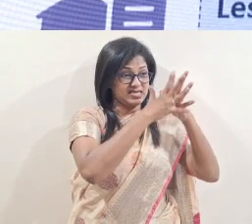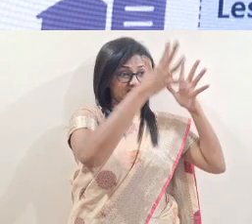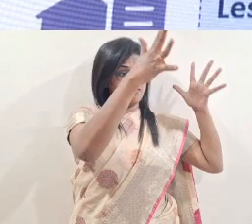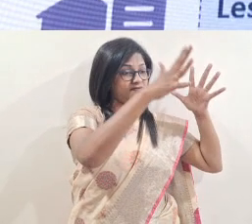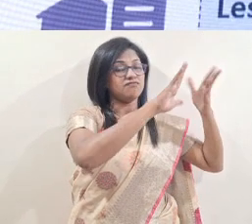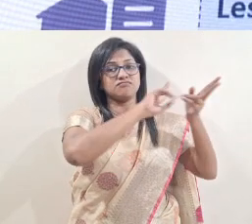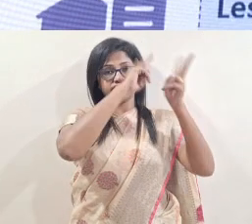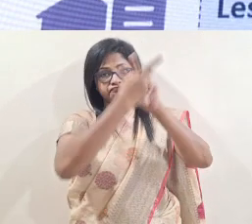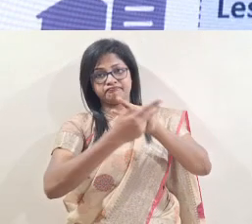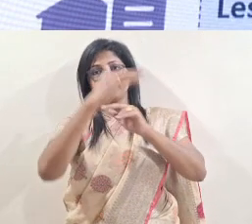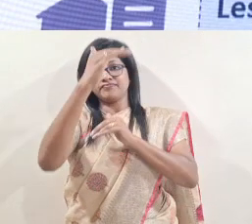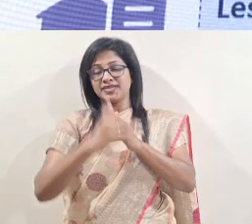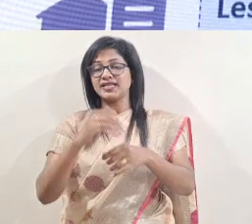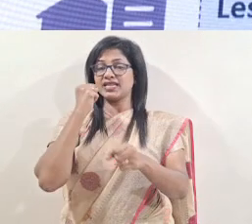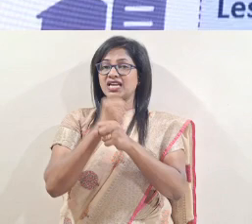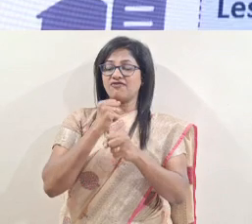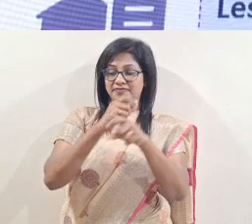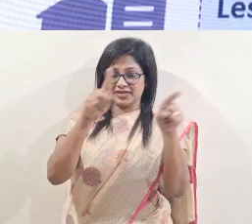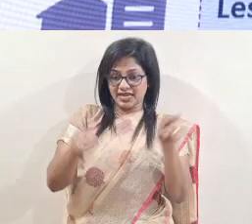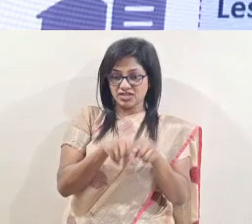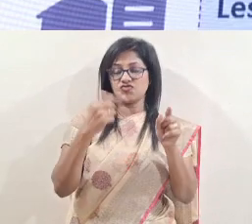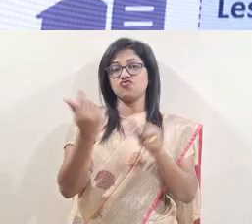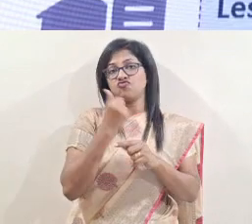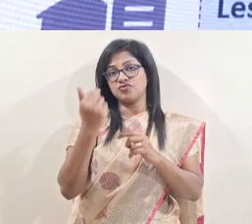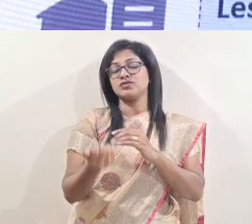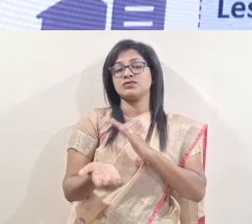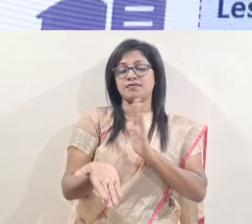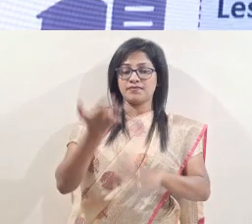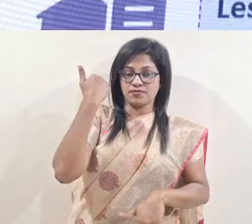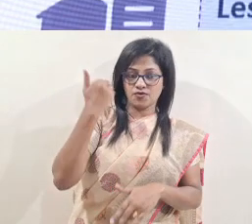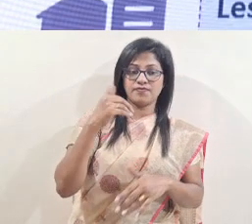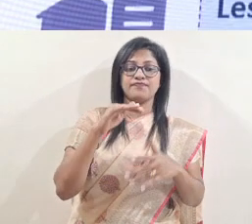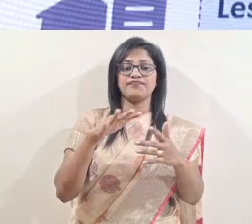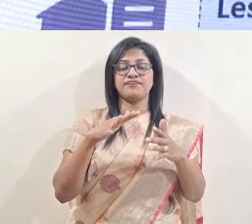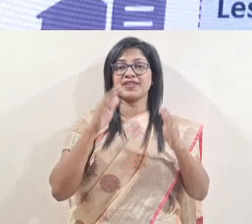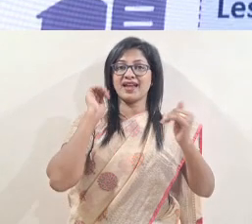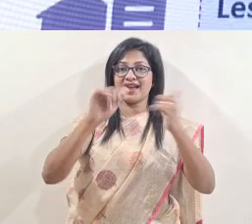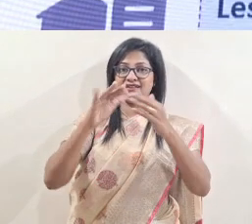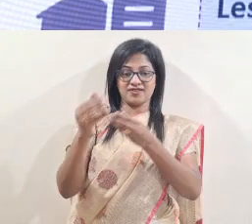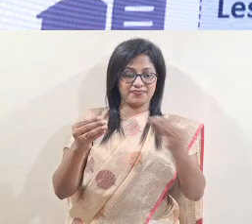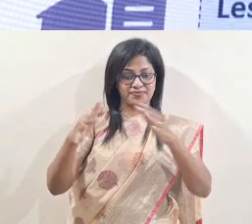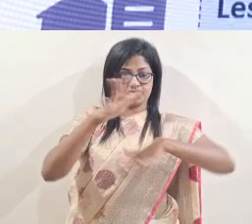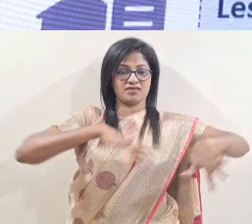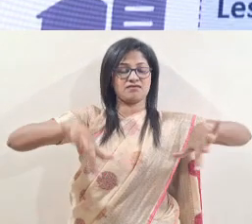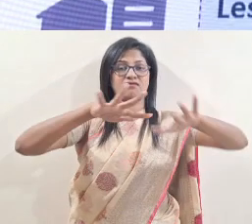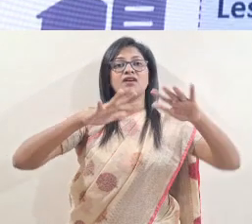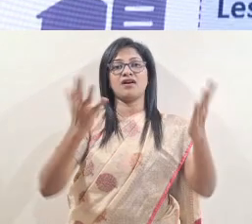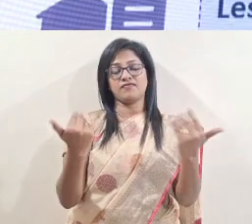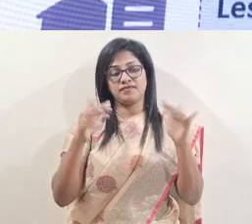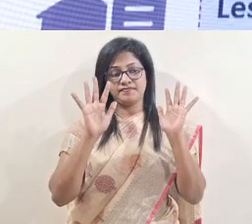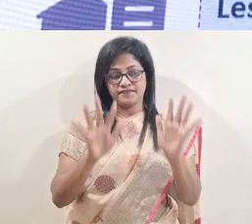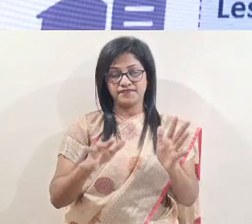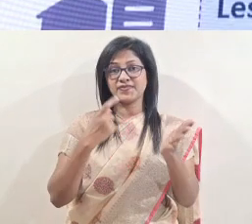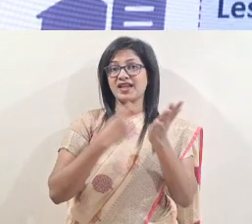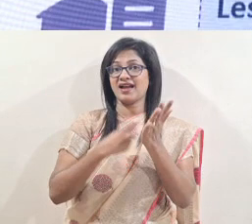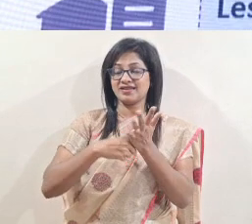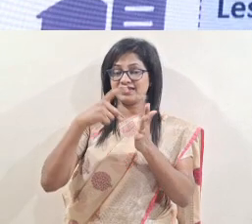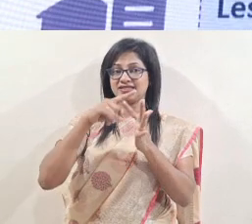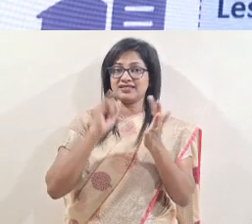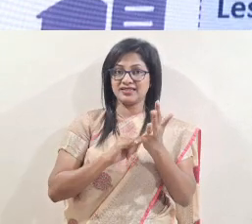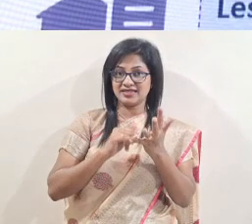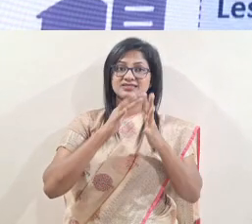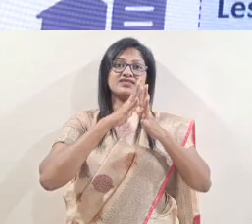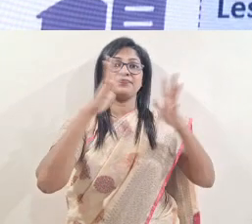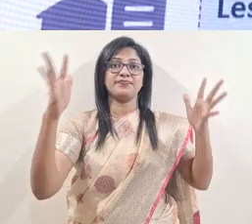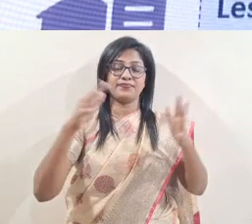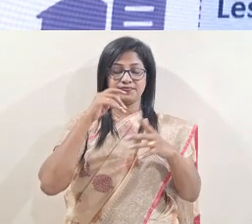land and the right of way that has been available along the state highways. And since the RRTS is largely constructed along